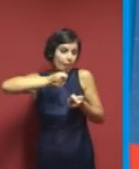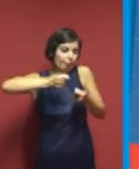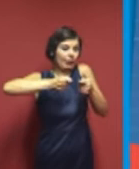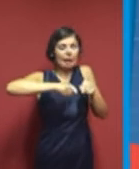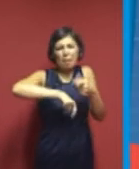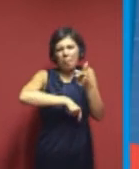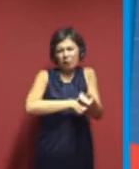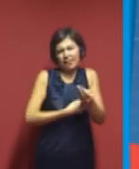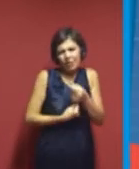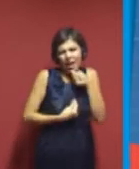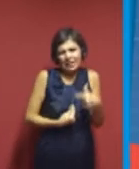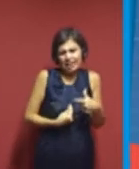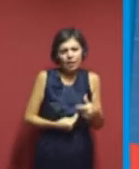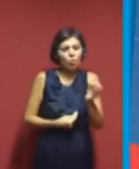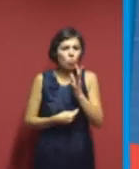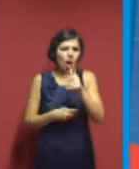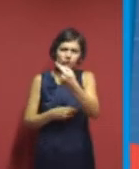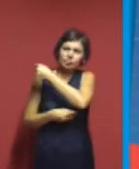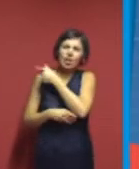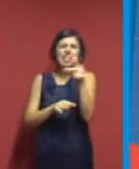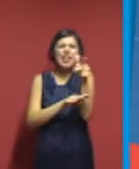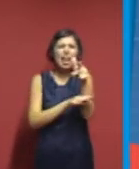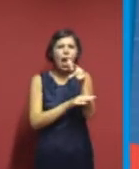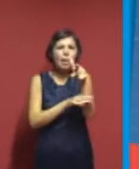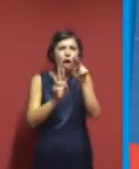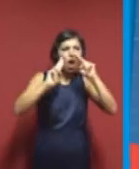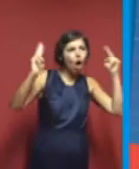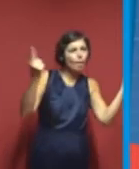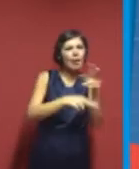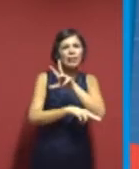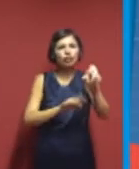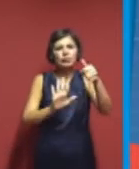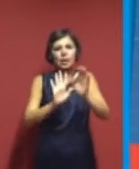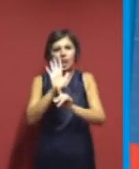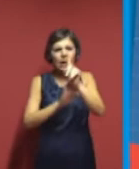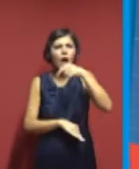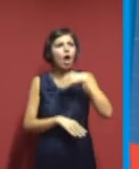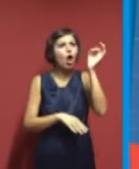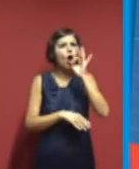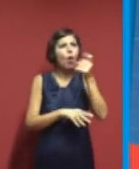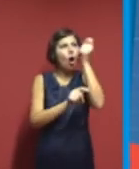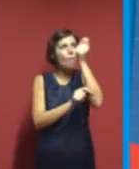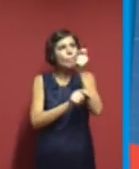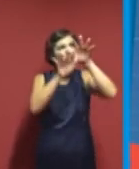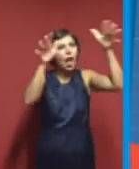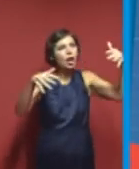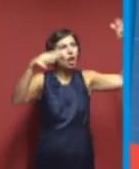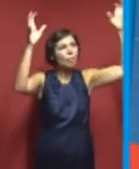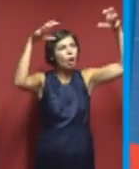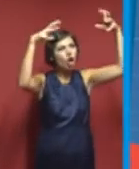that catches rain, the cat that mops the floor with its feet. Yes, they're funny, but they're